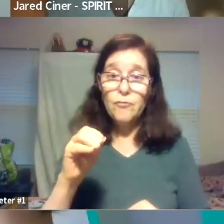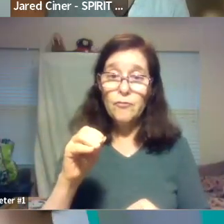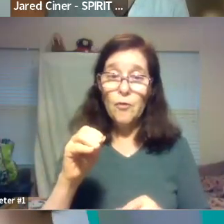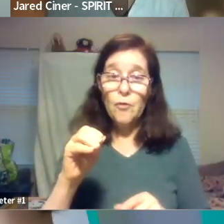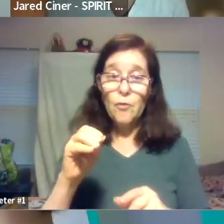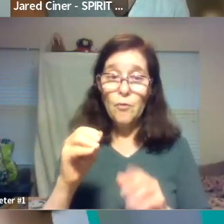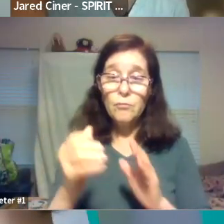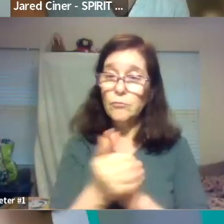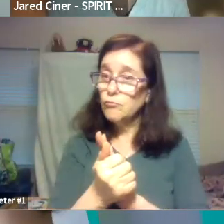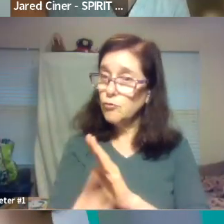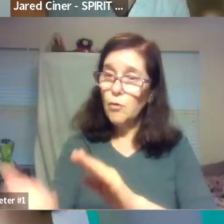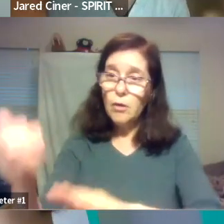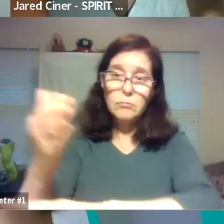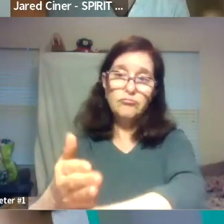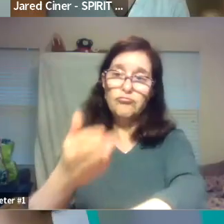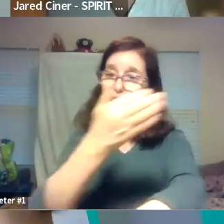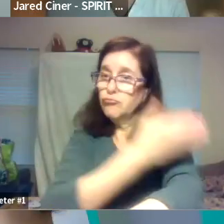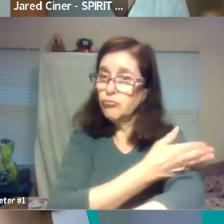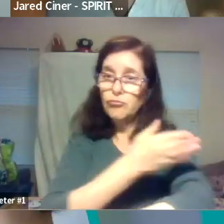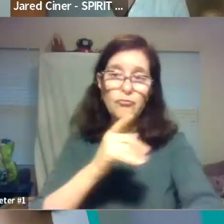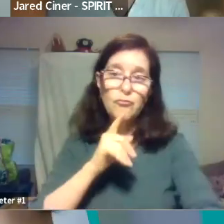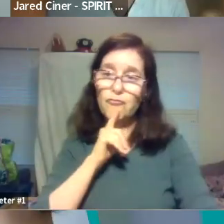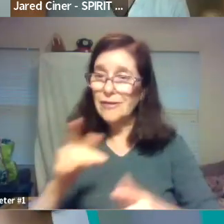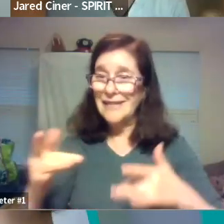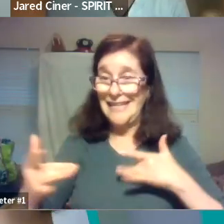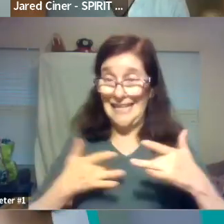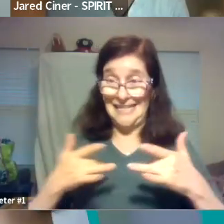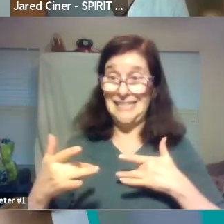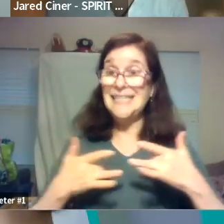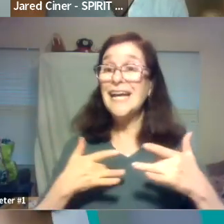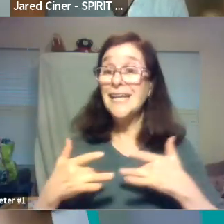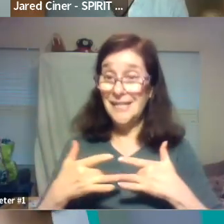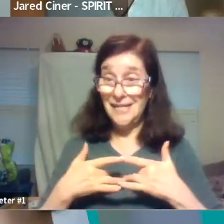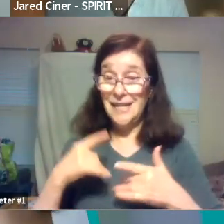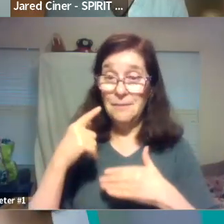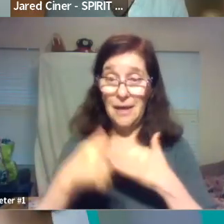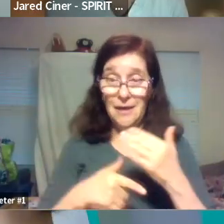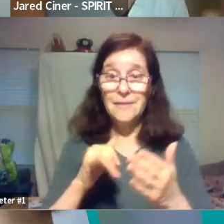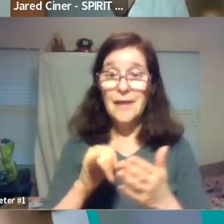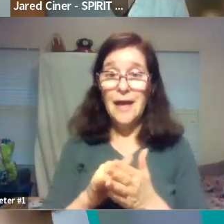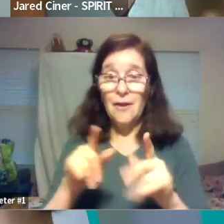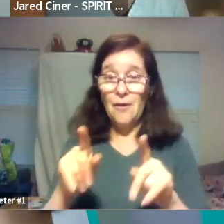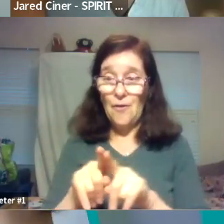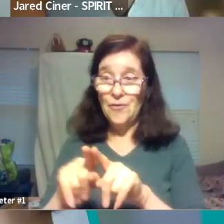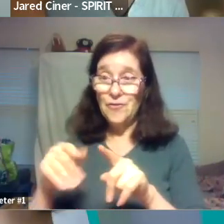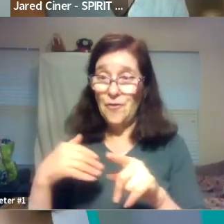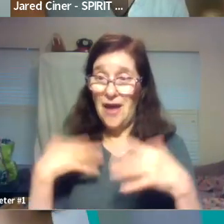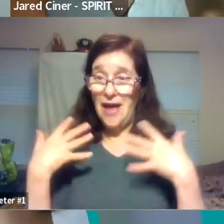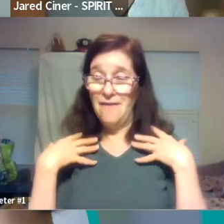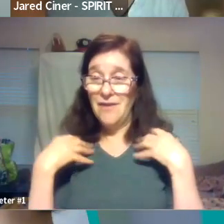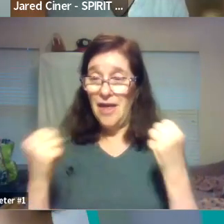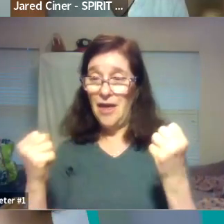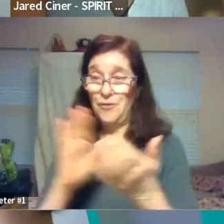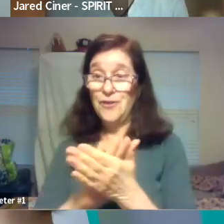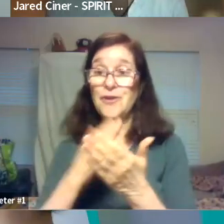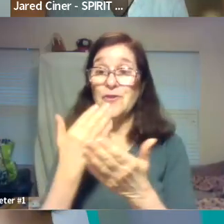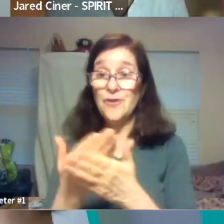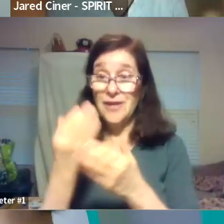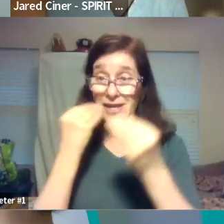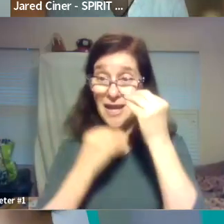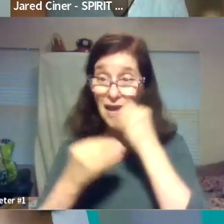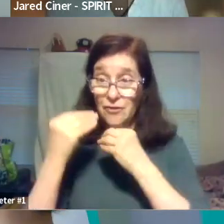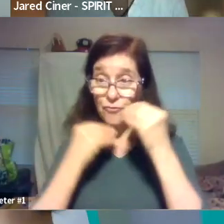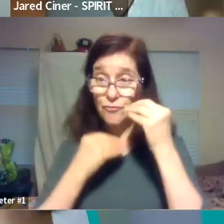gone significantly up, and we're really excited about that. And of course, we also have healthy cooking and nutrition classes available